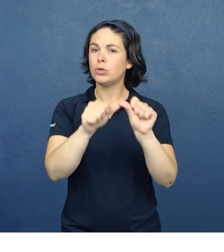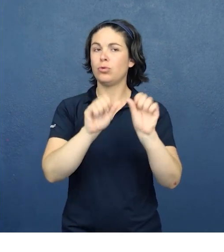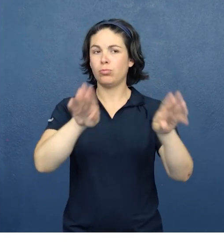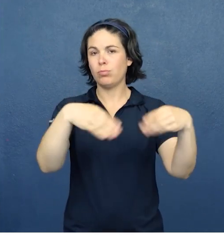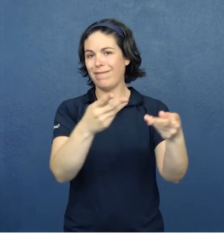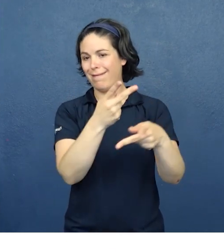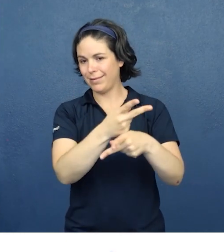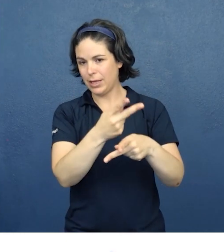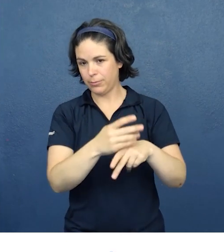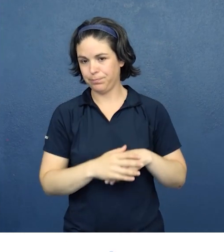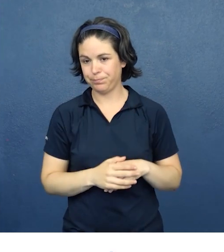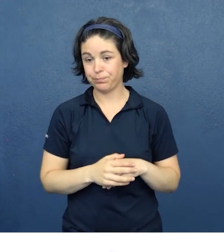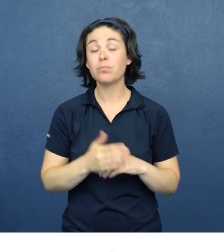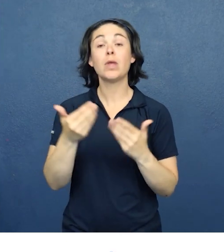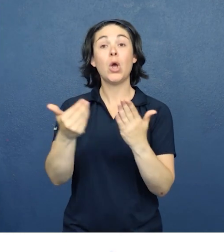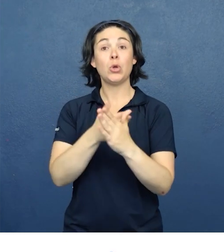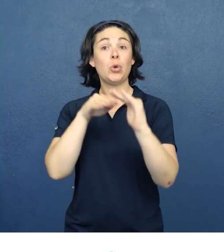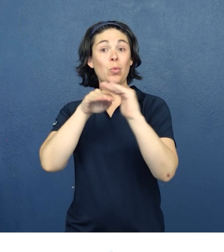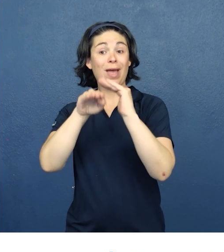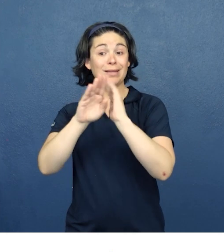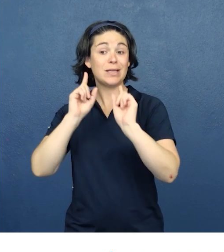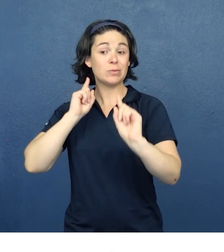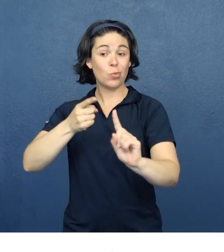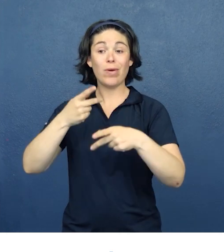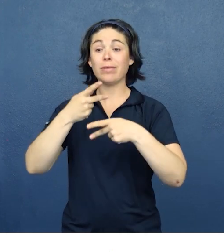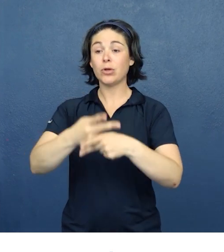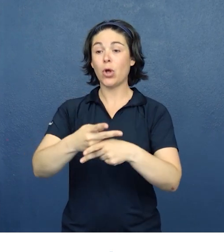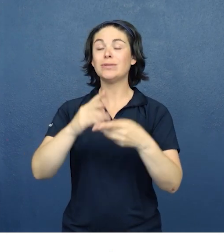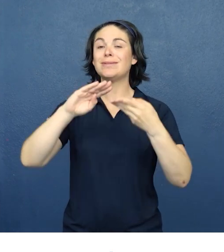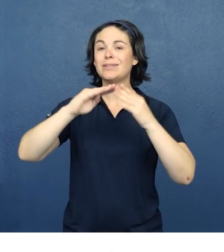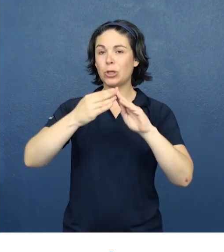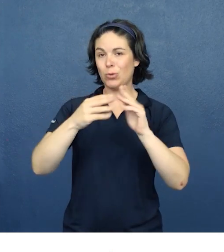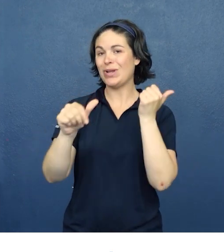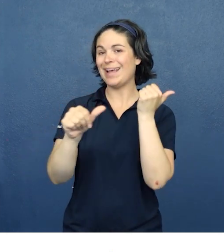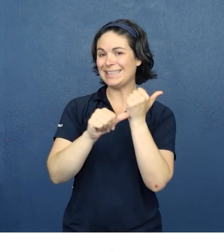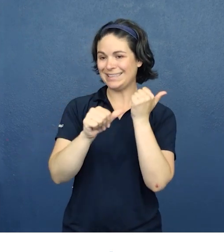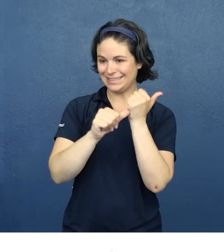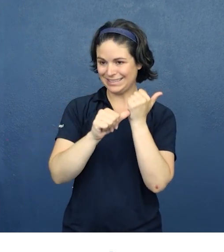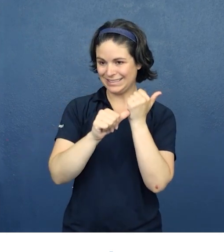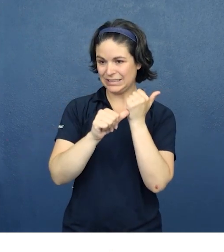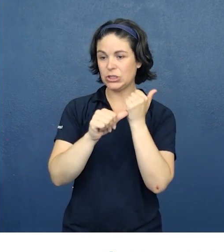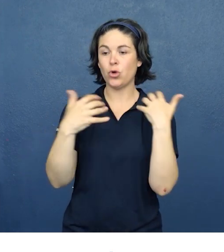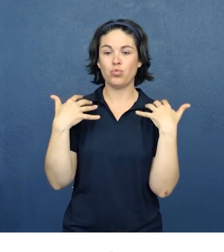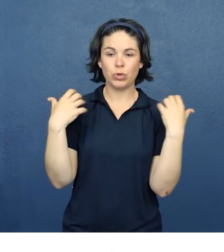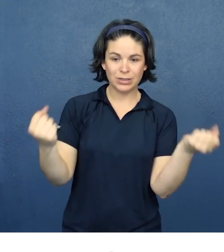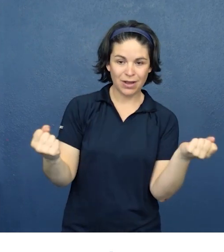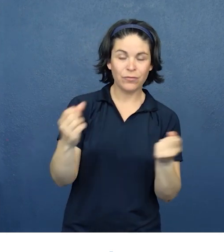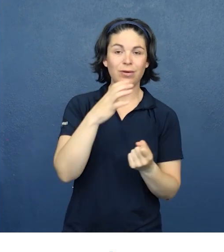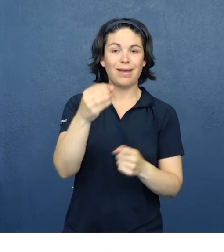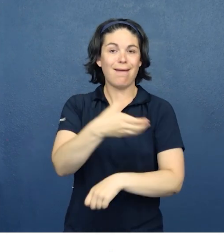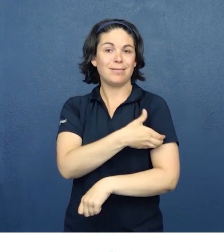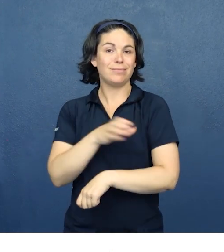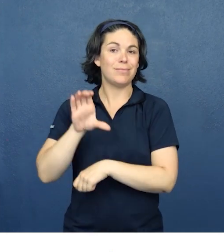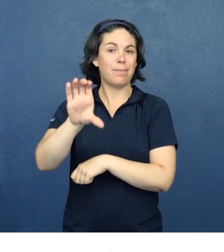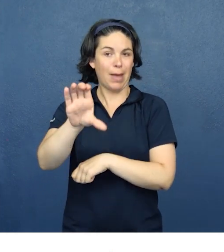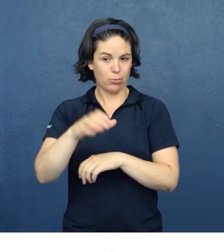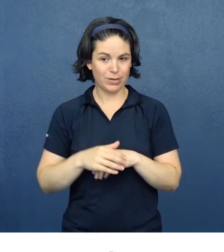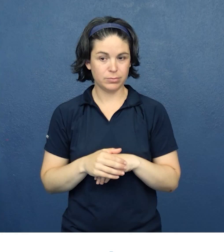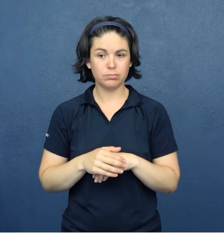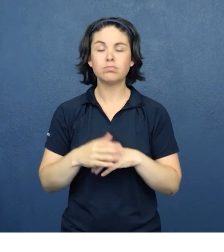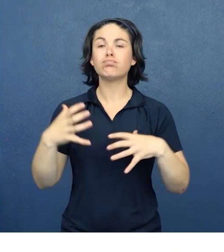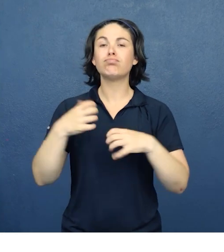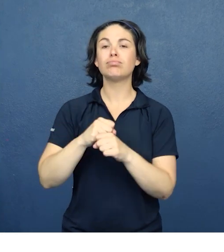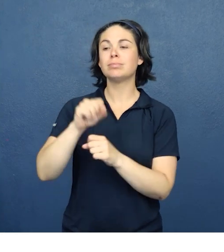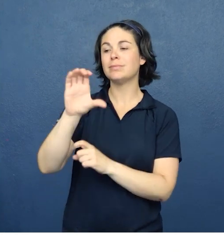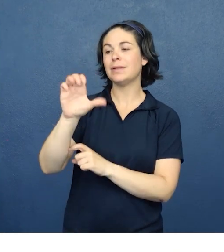A new access point for behavioral health services is called Community assistance, recovery, and